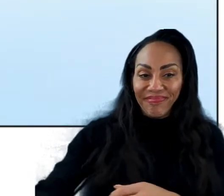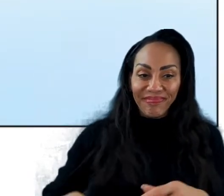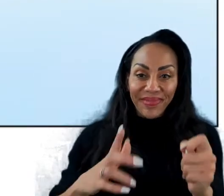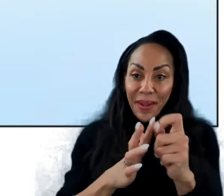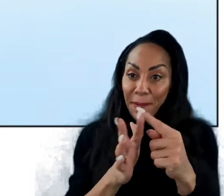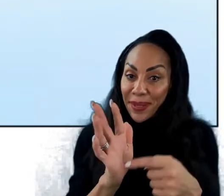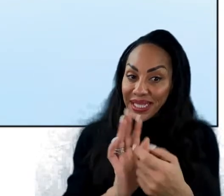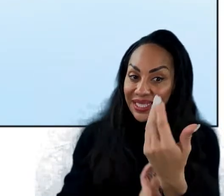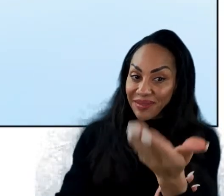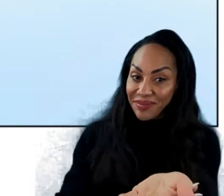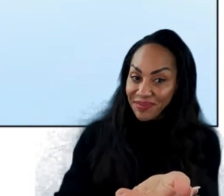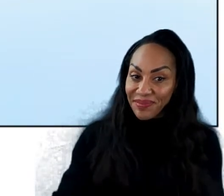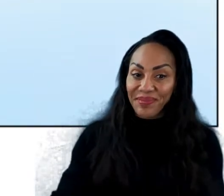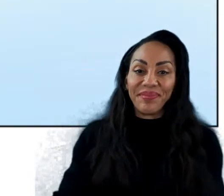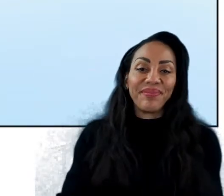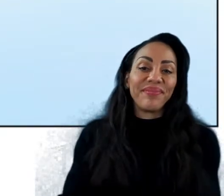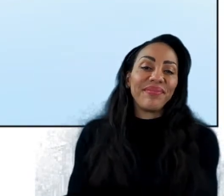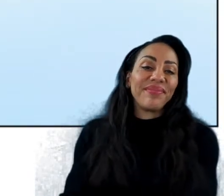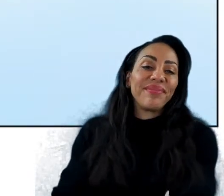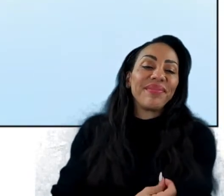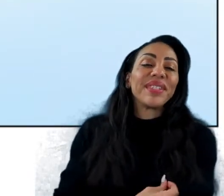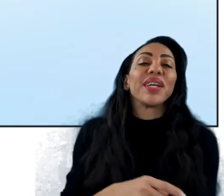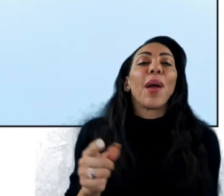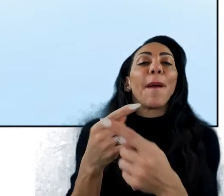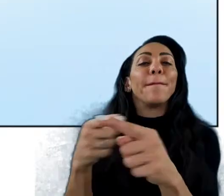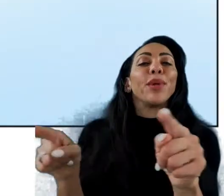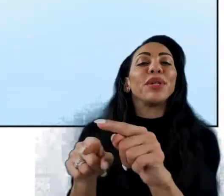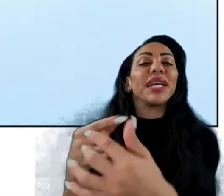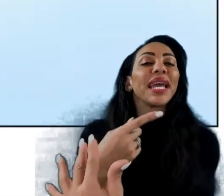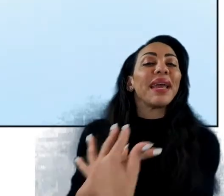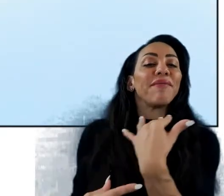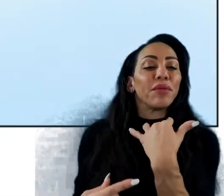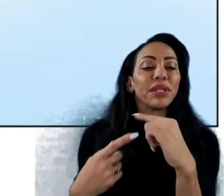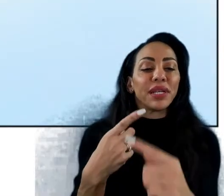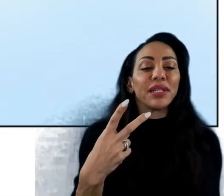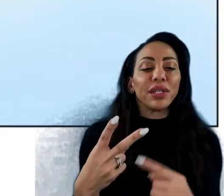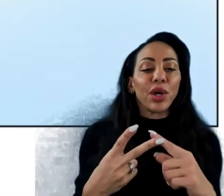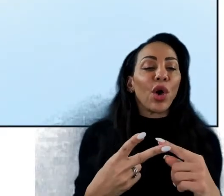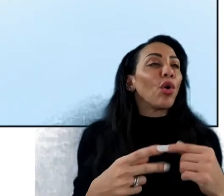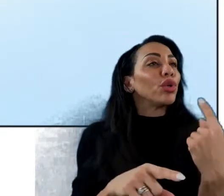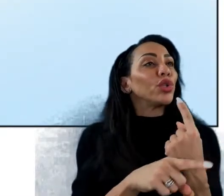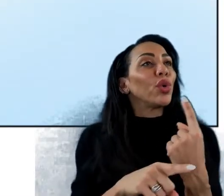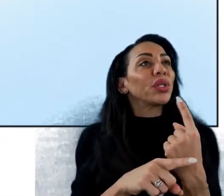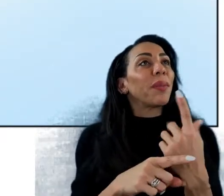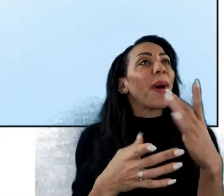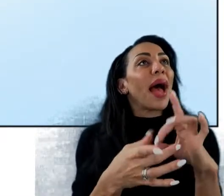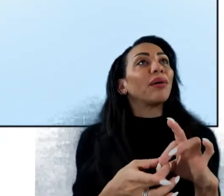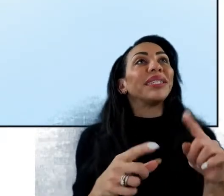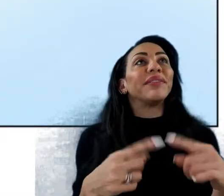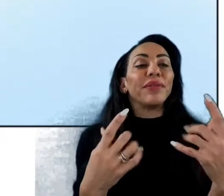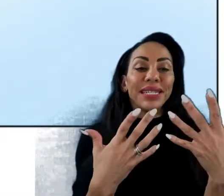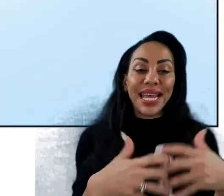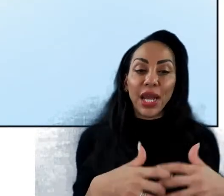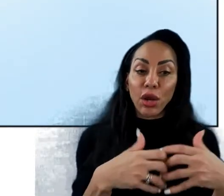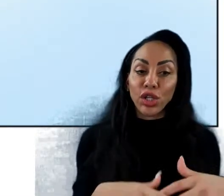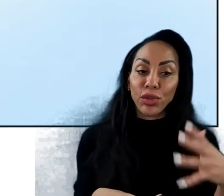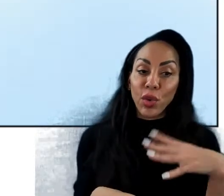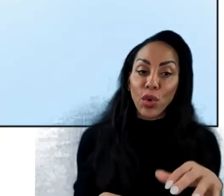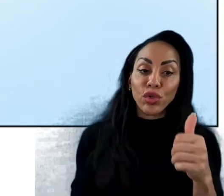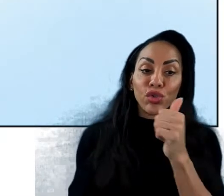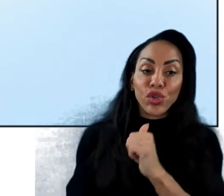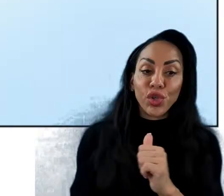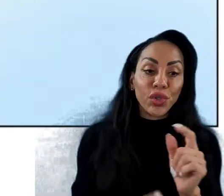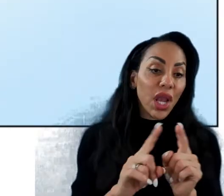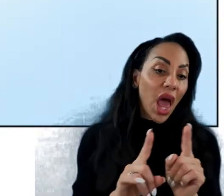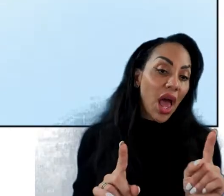So as well as musical influences, we also talked about the different kinds of technologies we might want to use. So that included